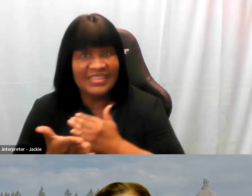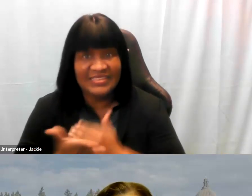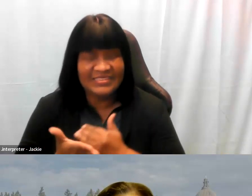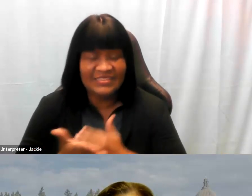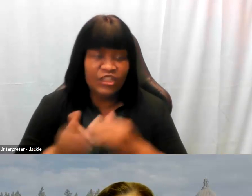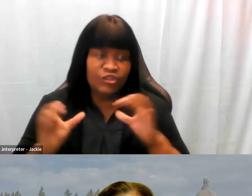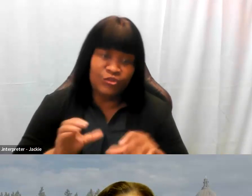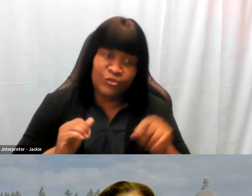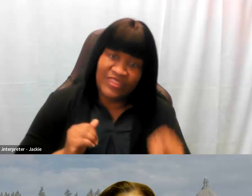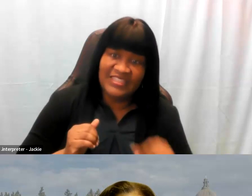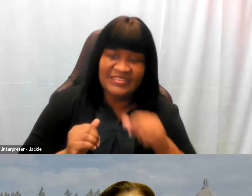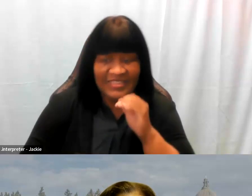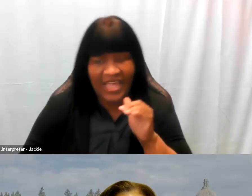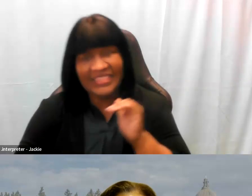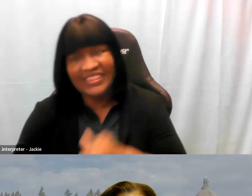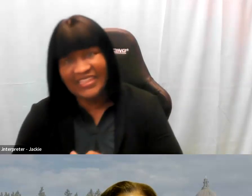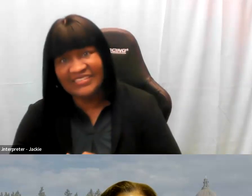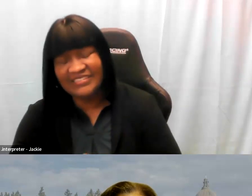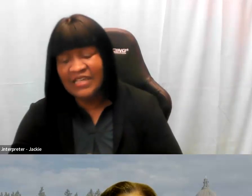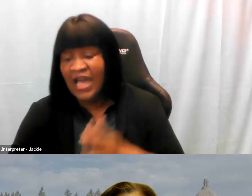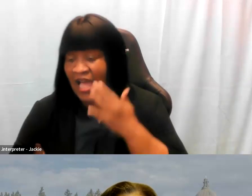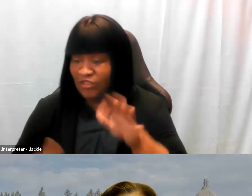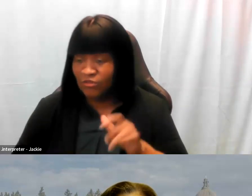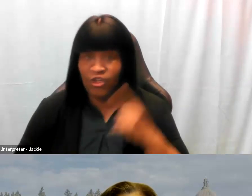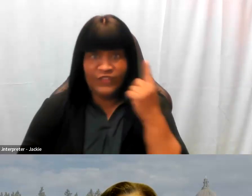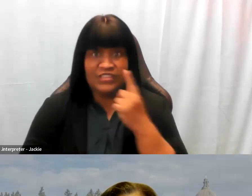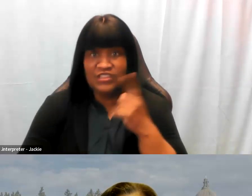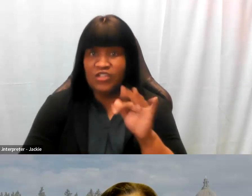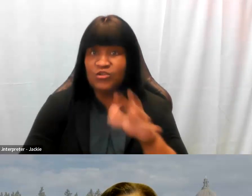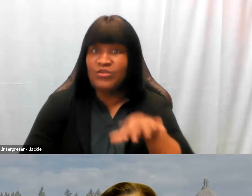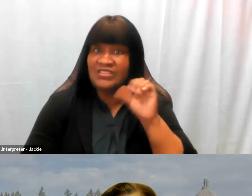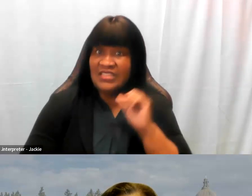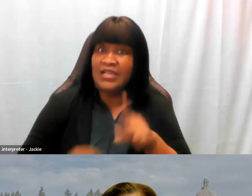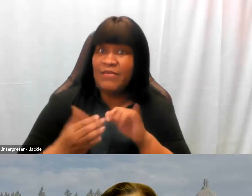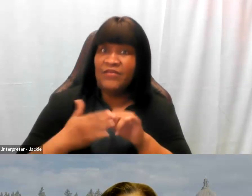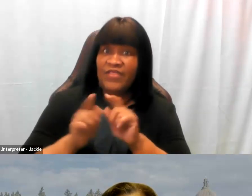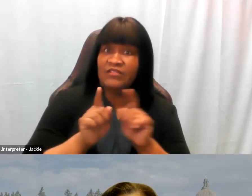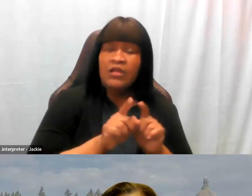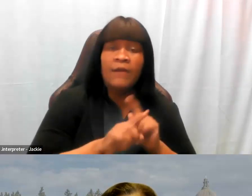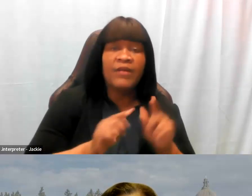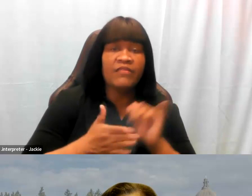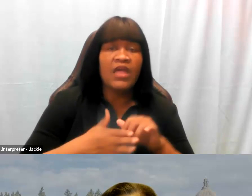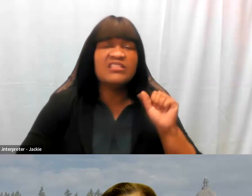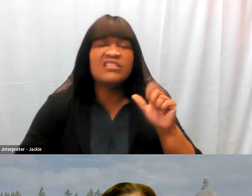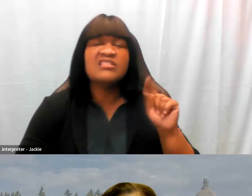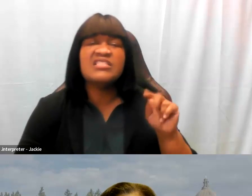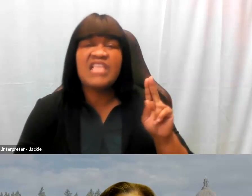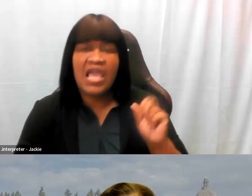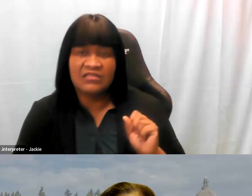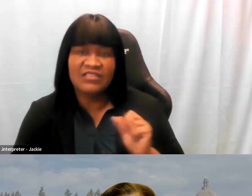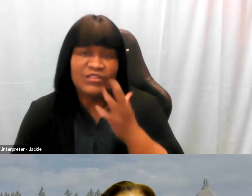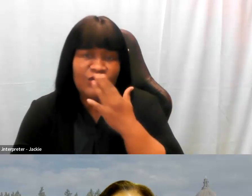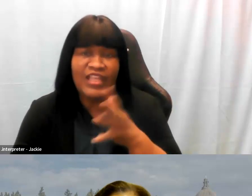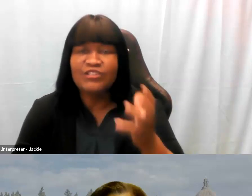do this, not this. And I don't know if there's consideration that we want to take around that, but that's the status so far. So